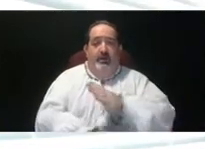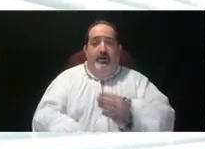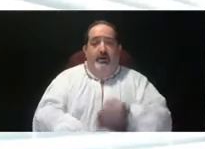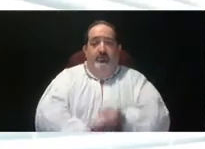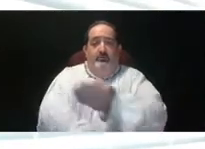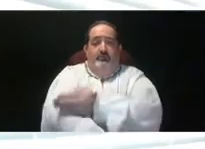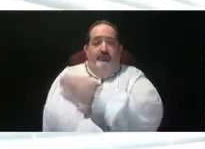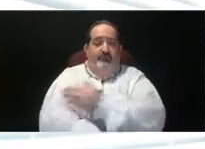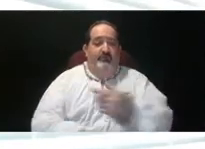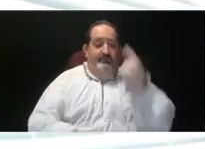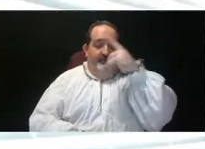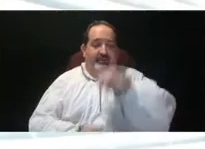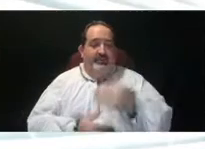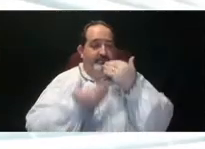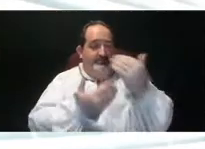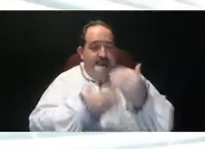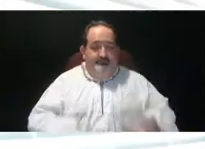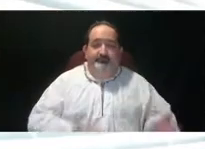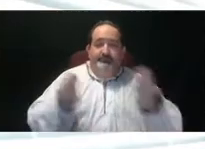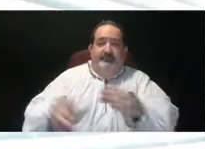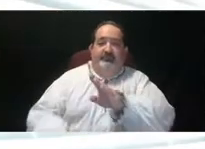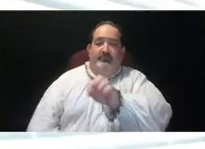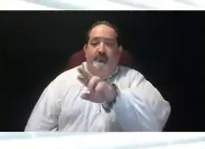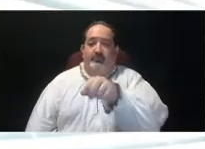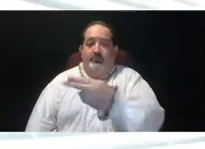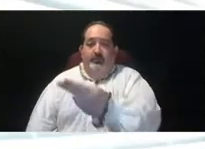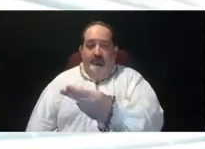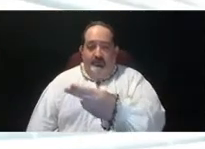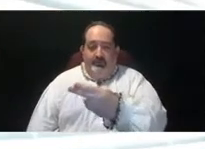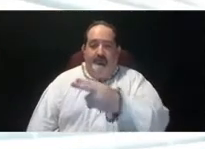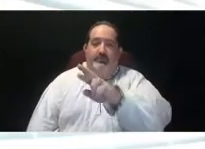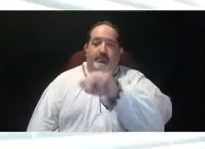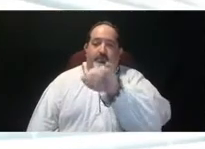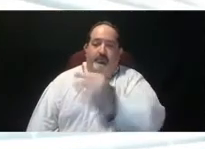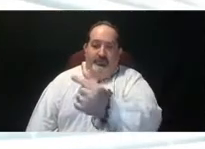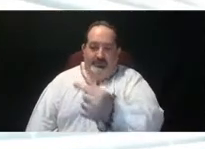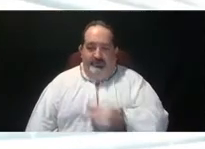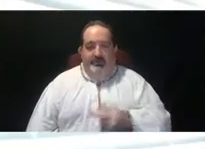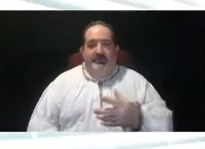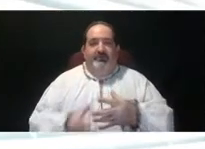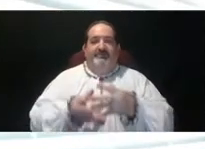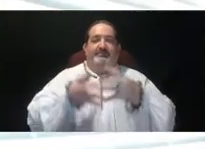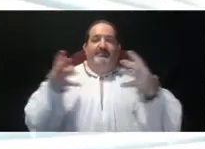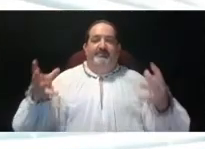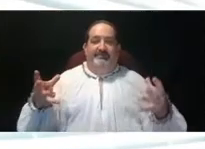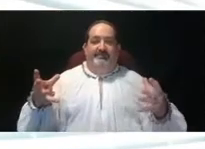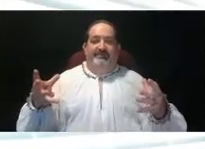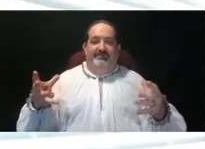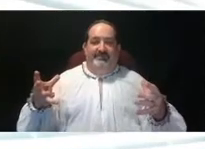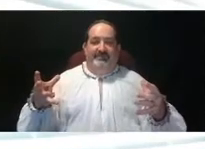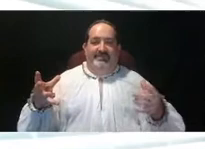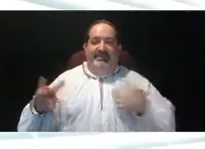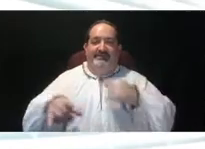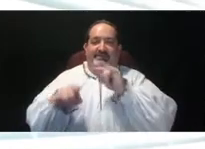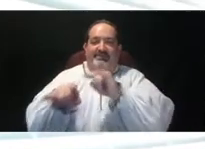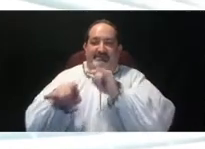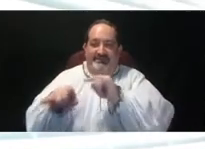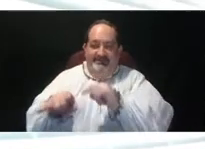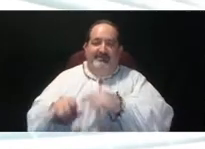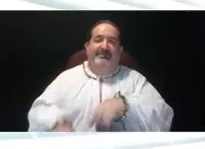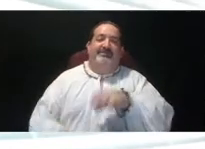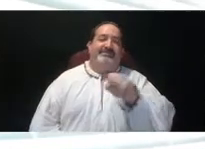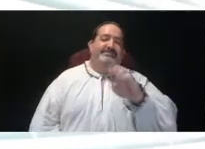forever grateful. And for Bree, as much as I talk, as I tease her and smack